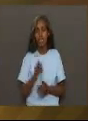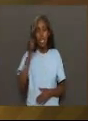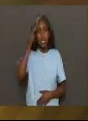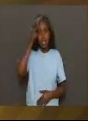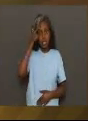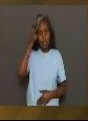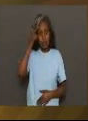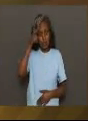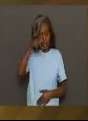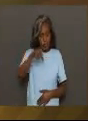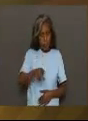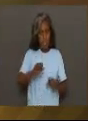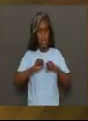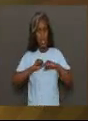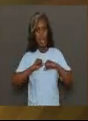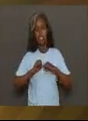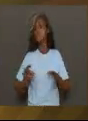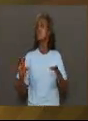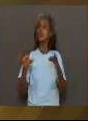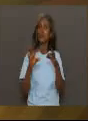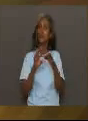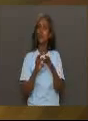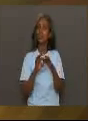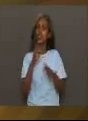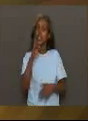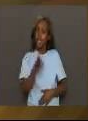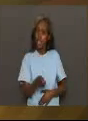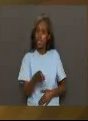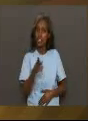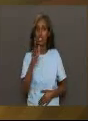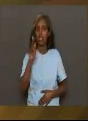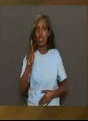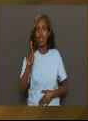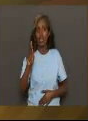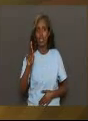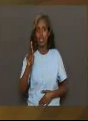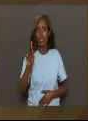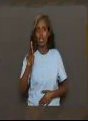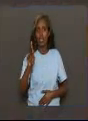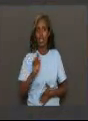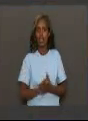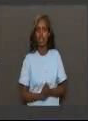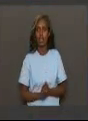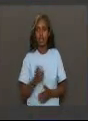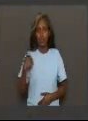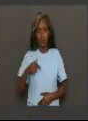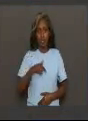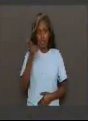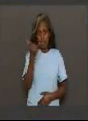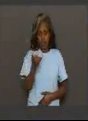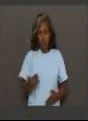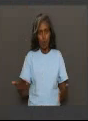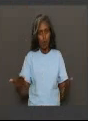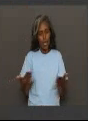Suppose that P has the coordinates h, k. We can draw a